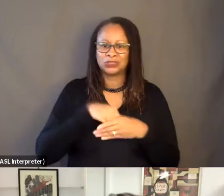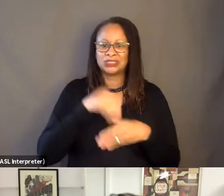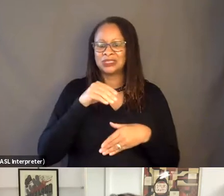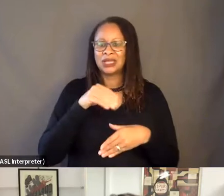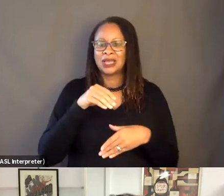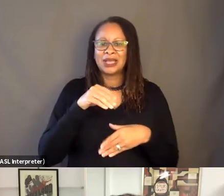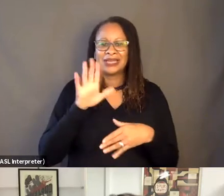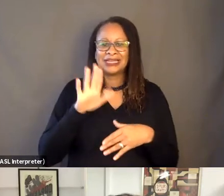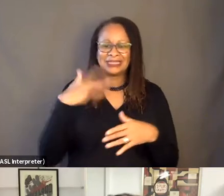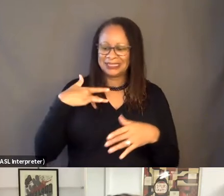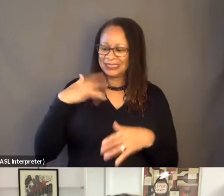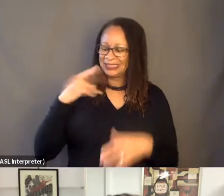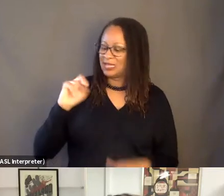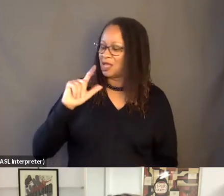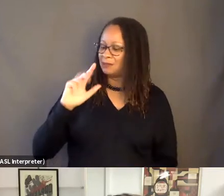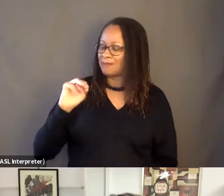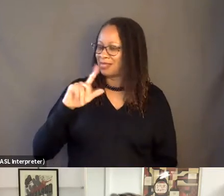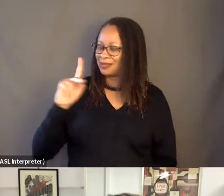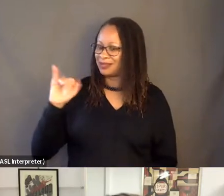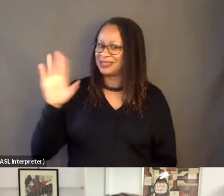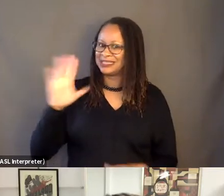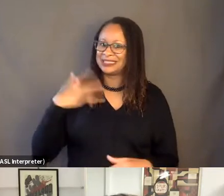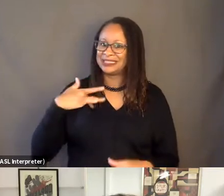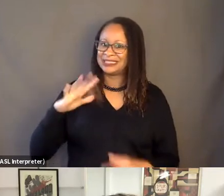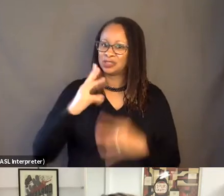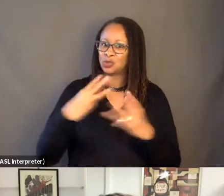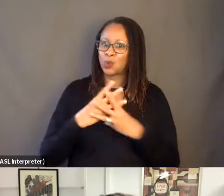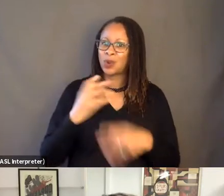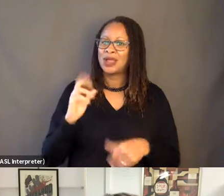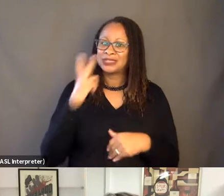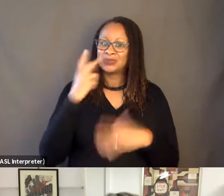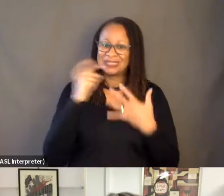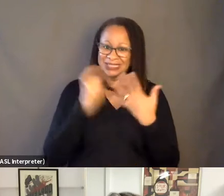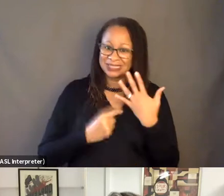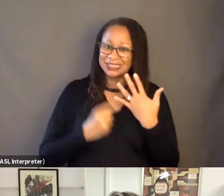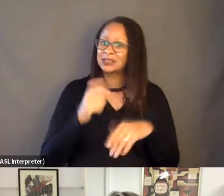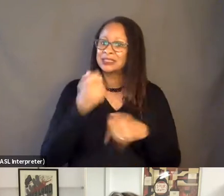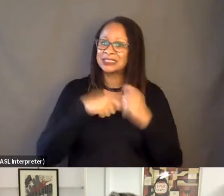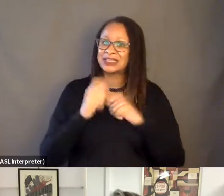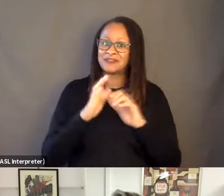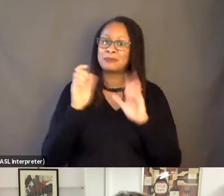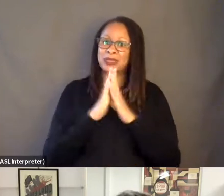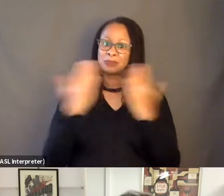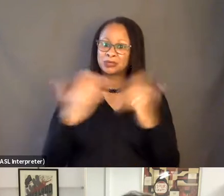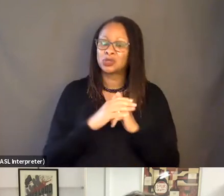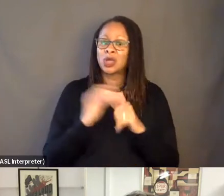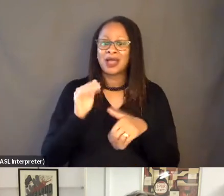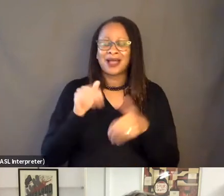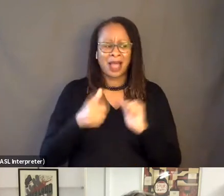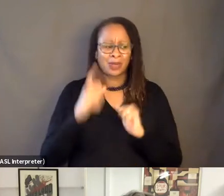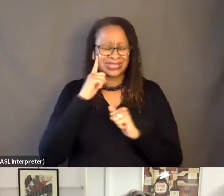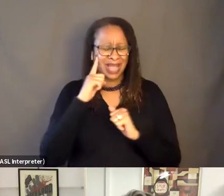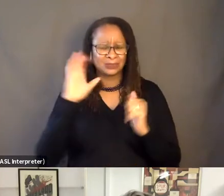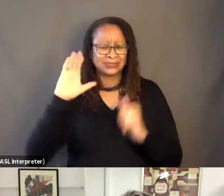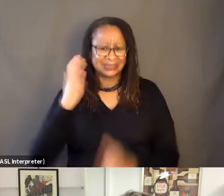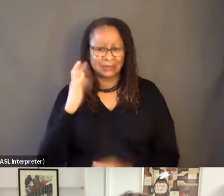sensory world in a way. He starts to describe the way he sees sort of detail instead of the big picture, or the way sounds appear to him. And